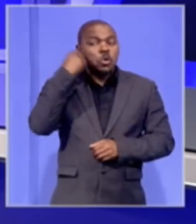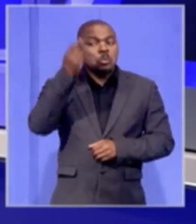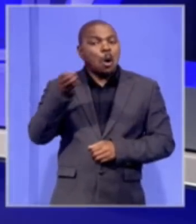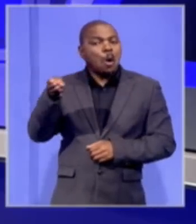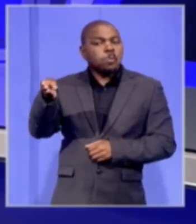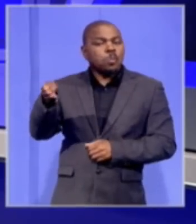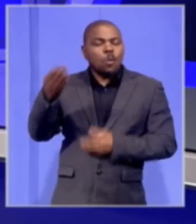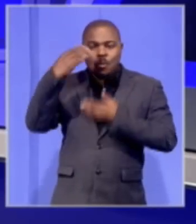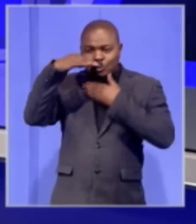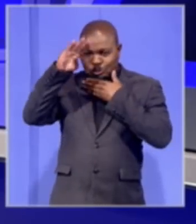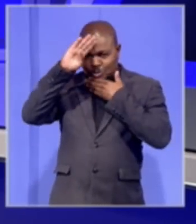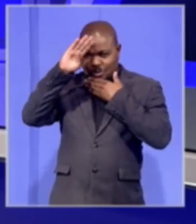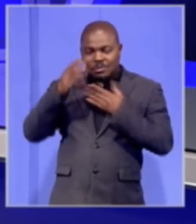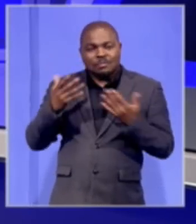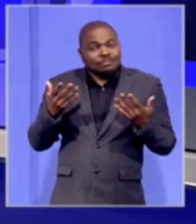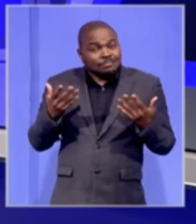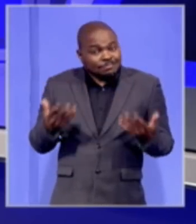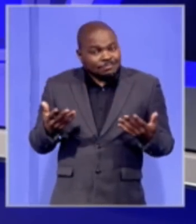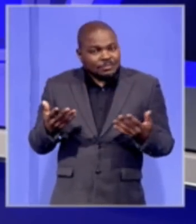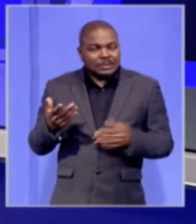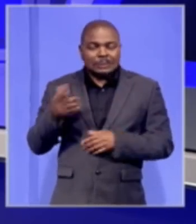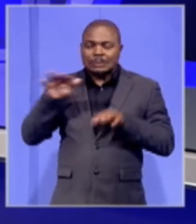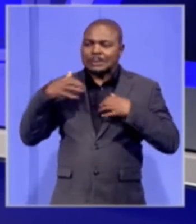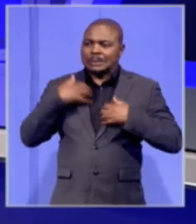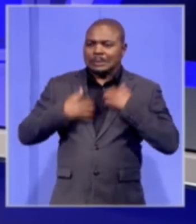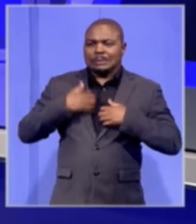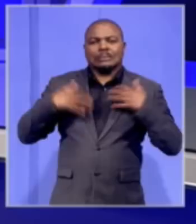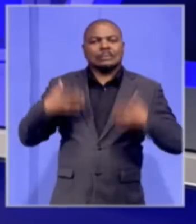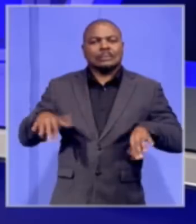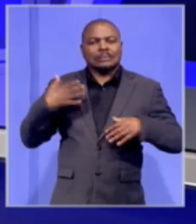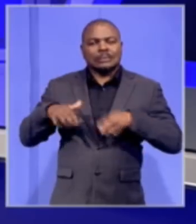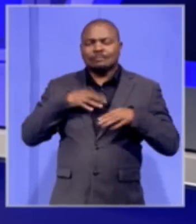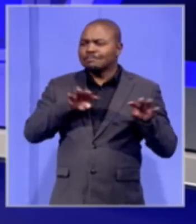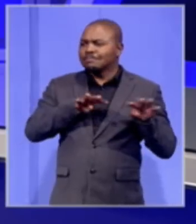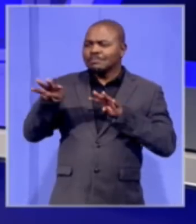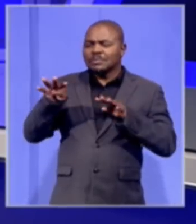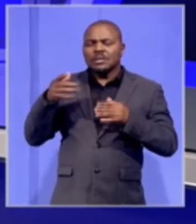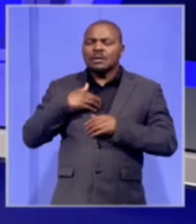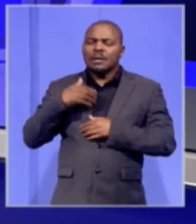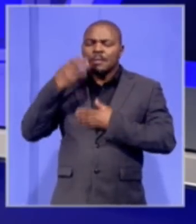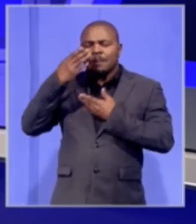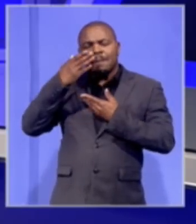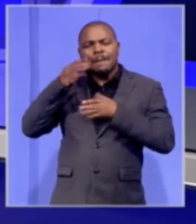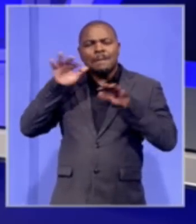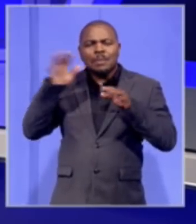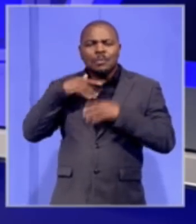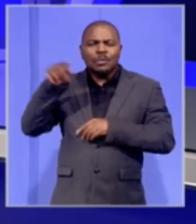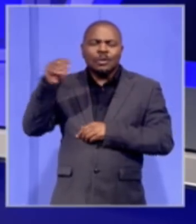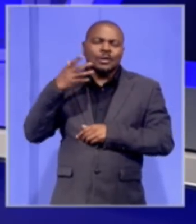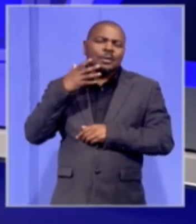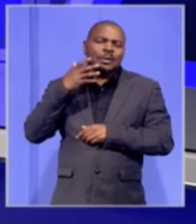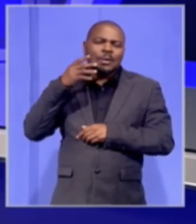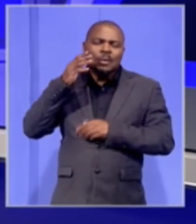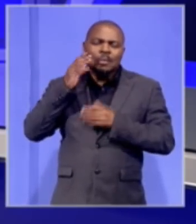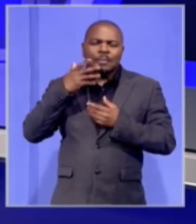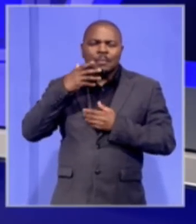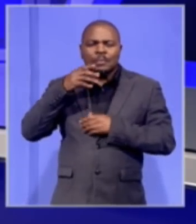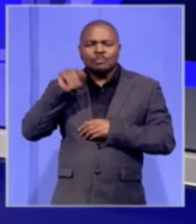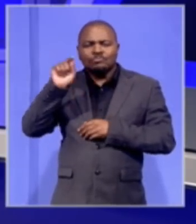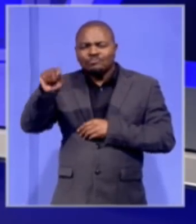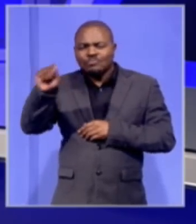ya Botswana mme ho bonahala thasello e le e kgolo moya o jwang hara Batswana ba Botswana mekga yona ya